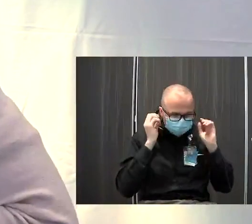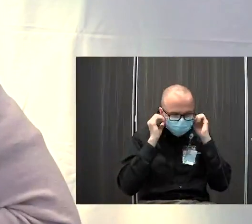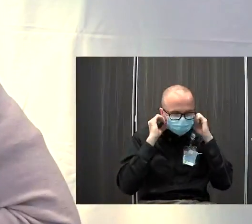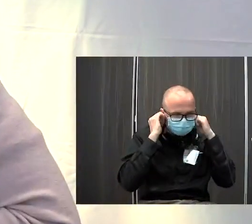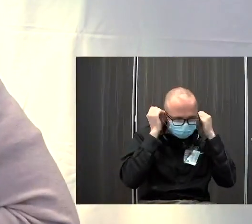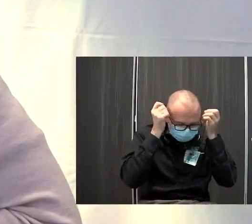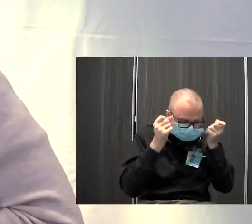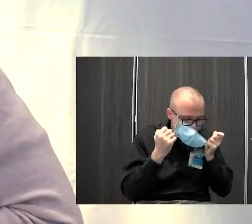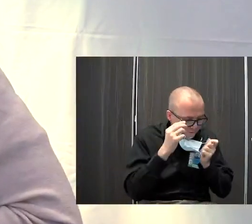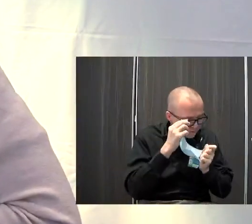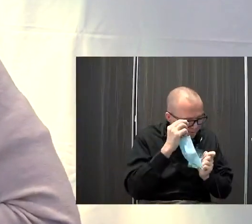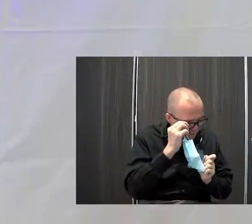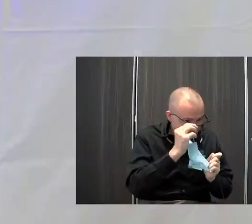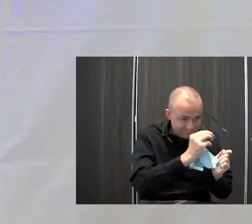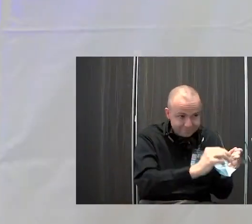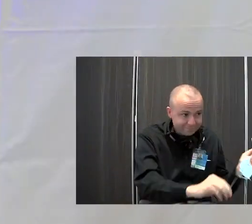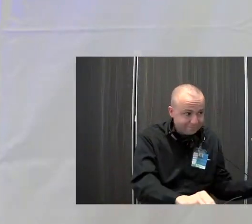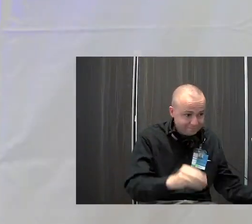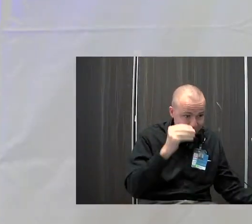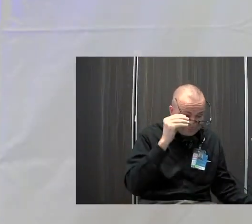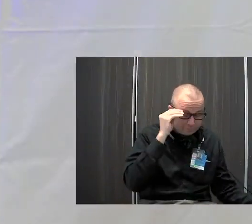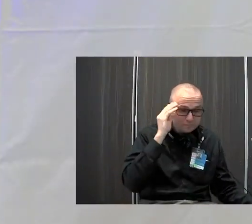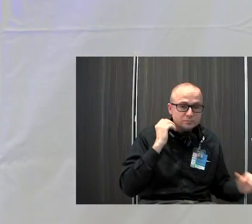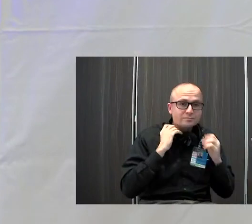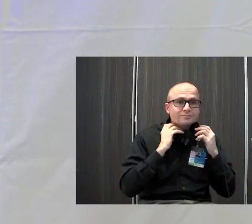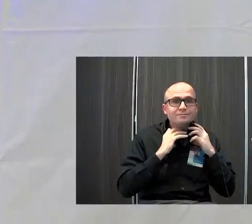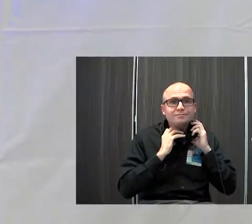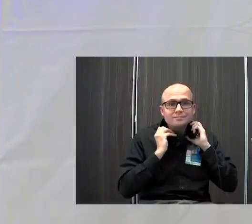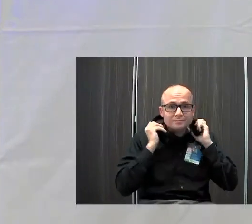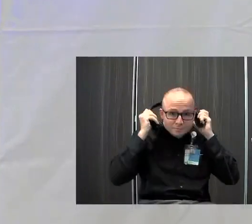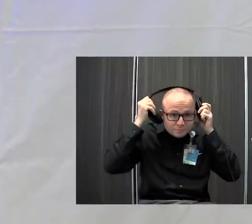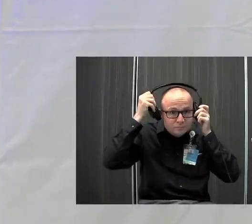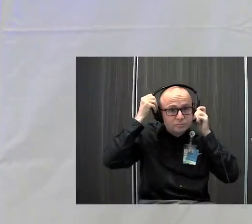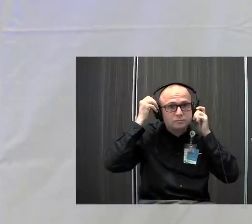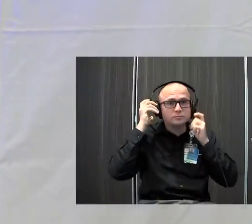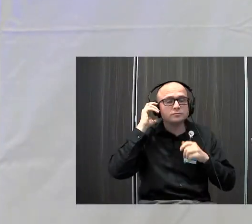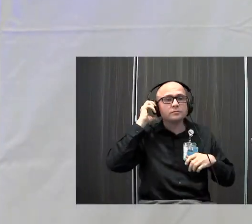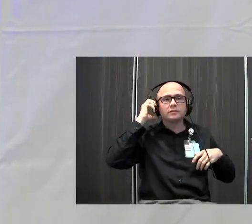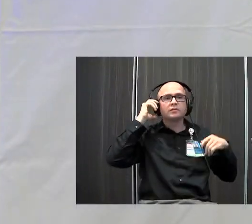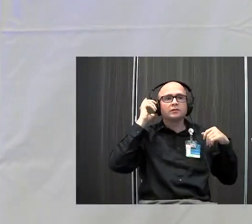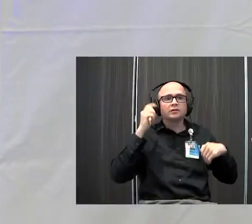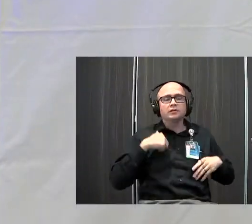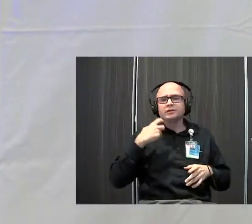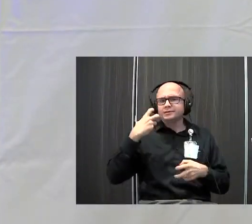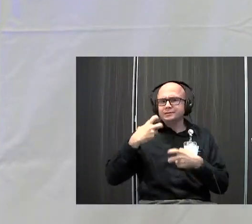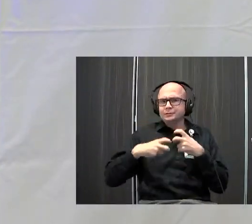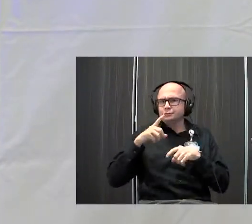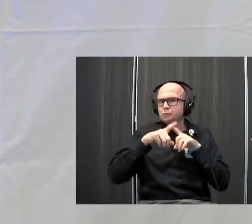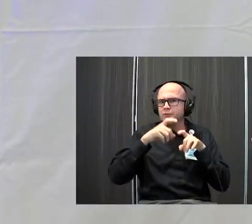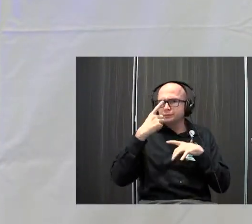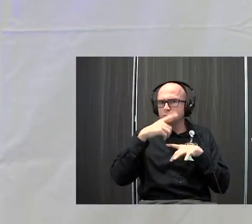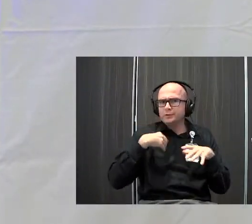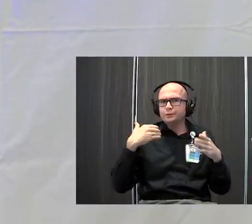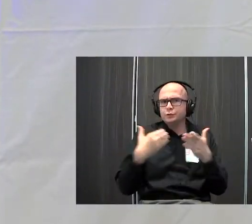don't have a thymus? No, I think that we will, the difficulty of that is that we have